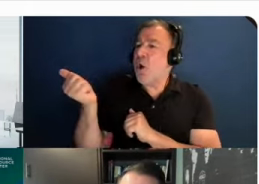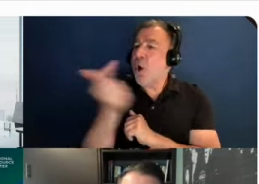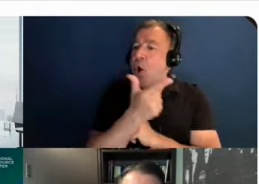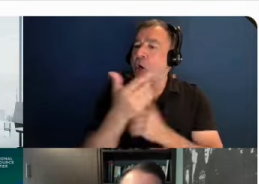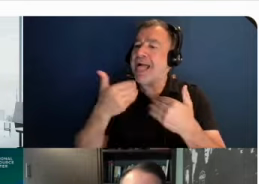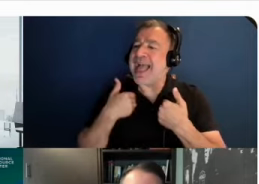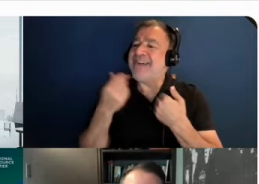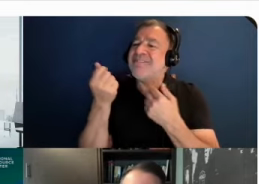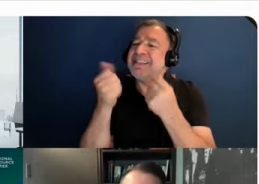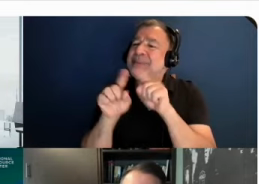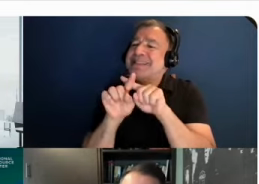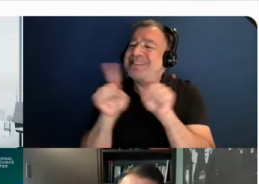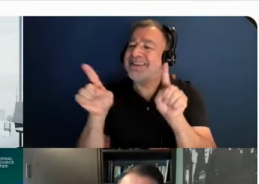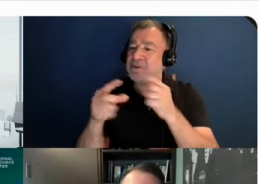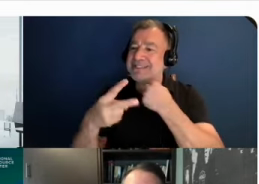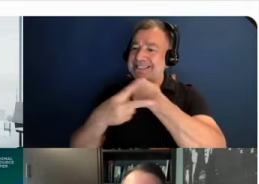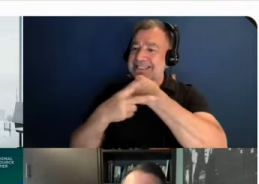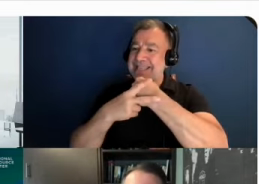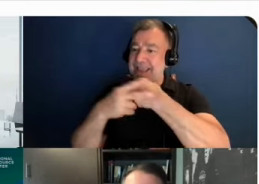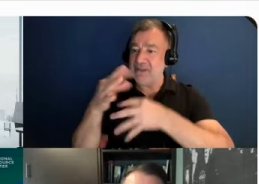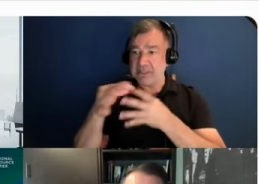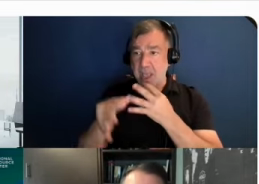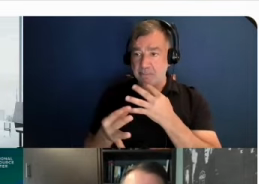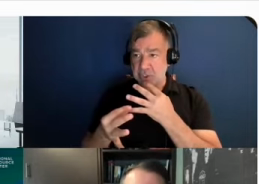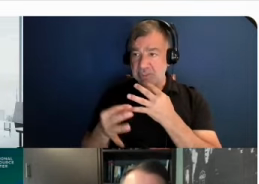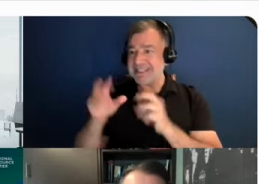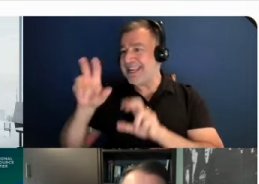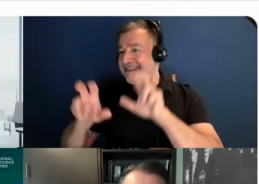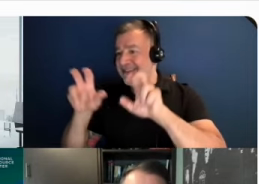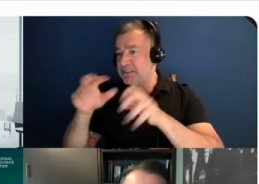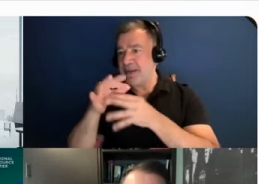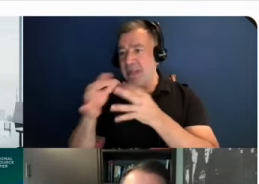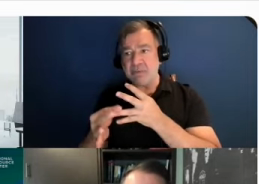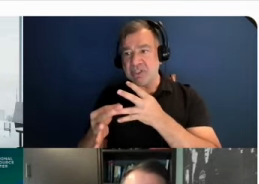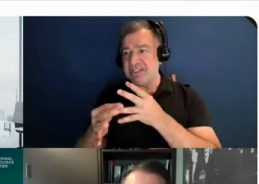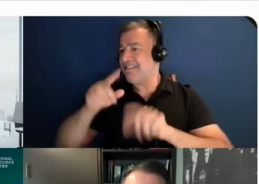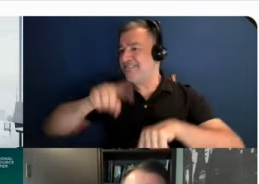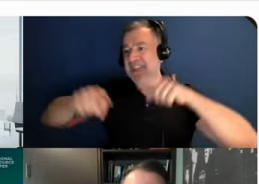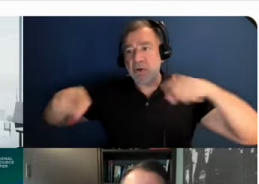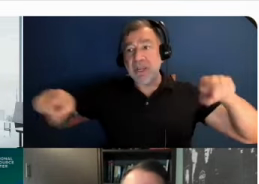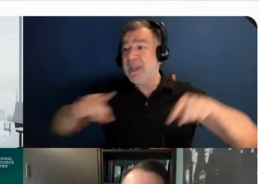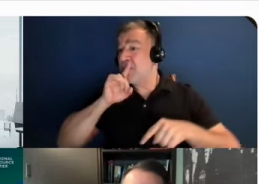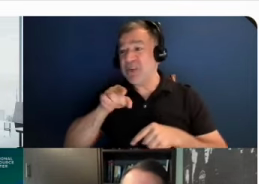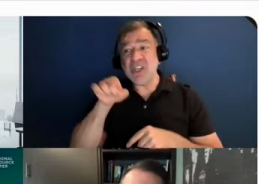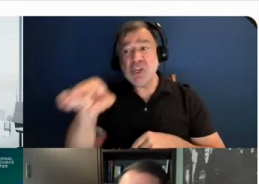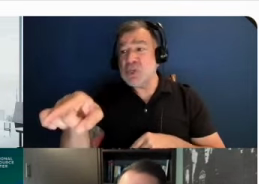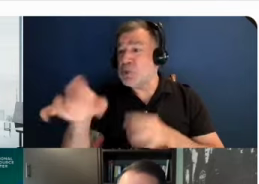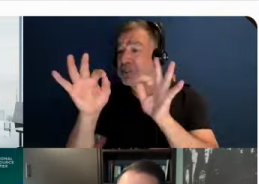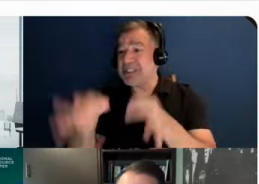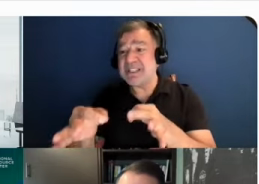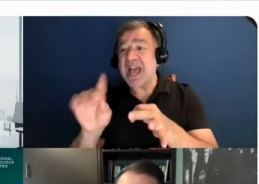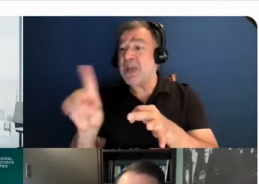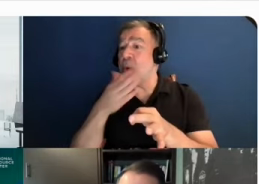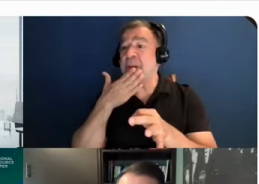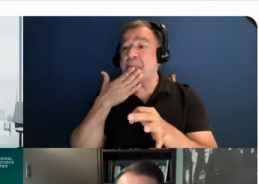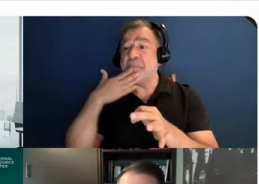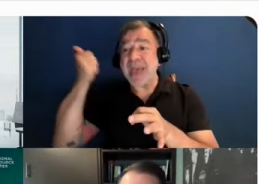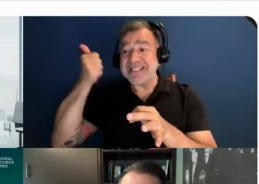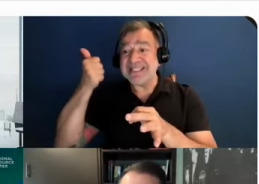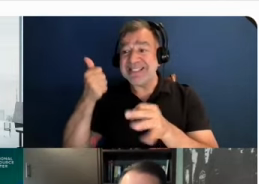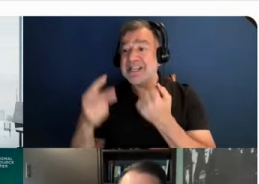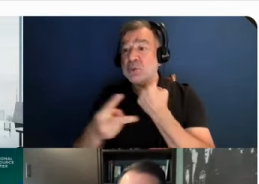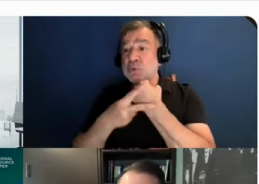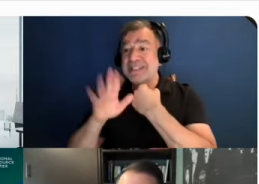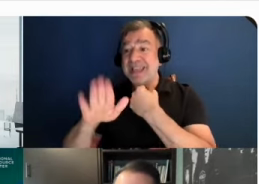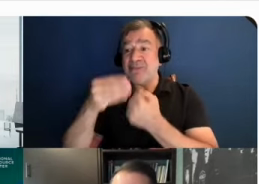savings options. But Jody answered it perfectly. This is completely up to you. You get to decide where to best save your money. It's hard to predict